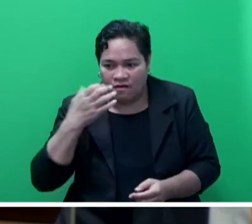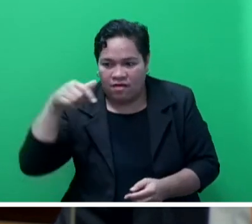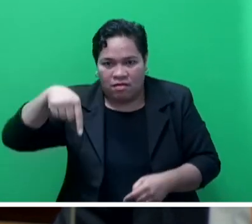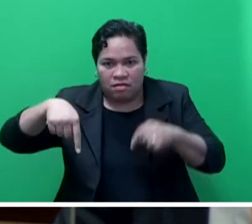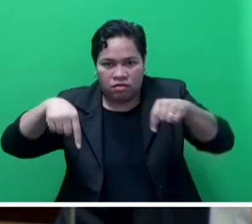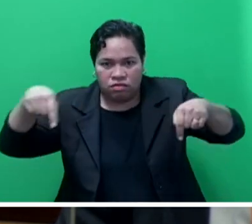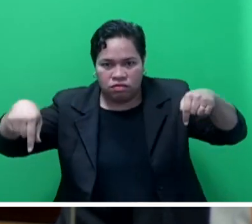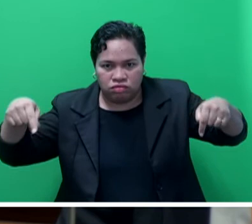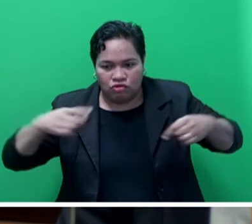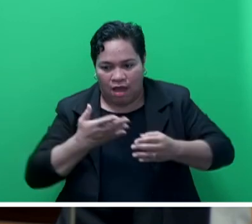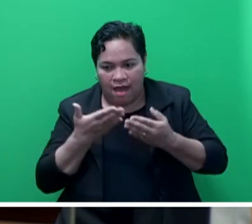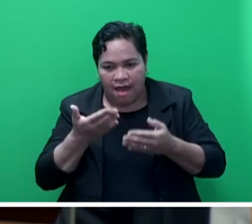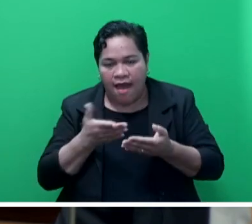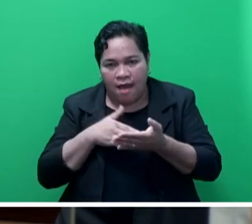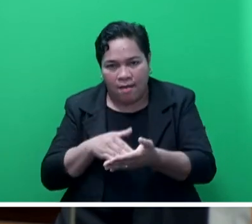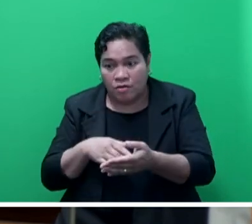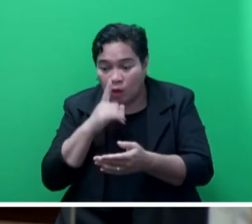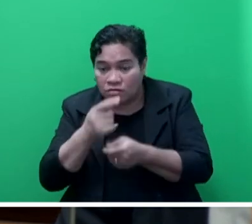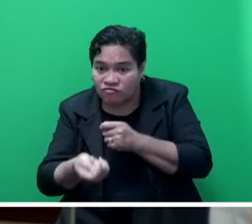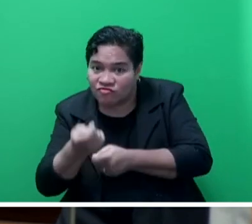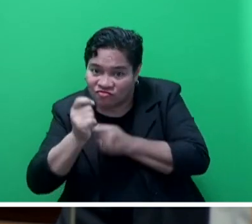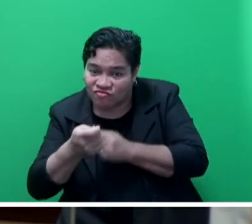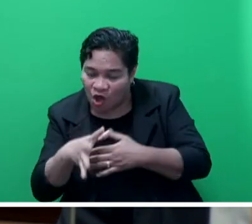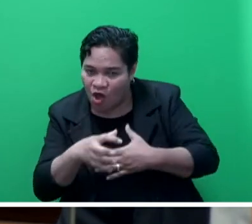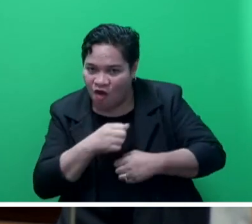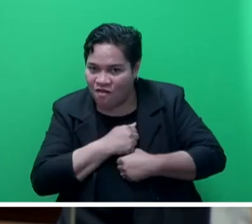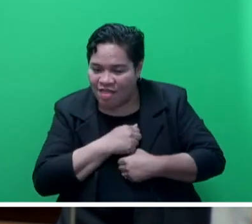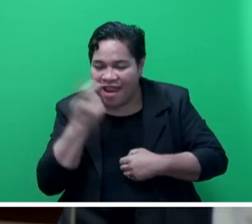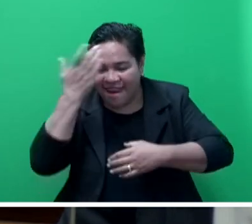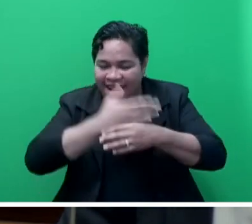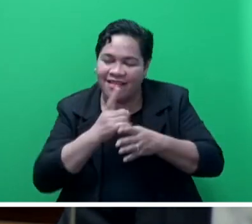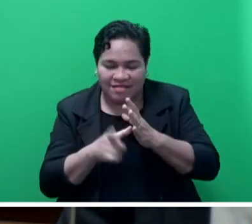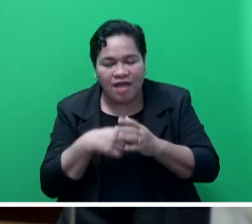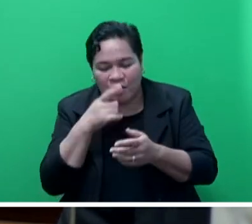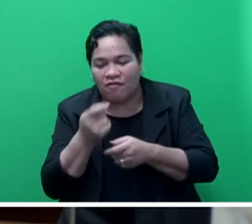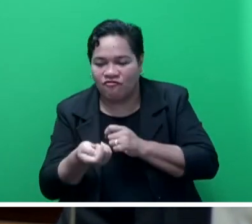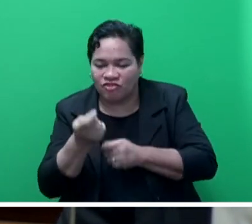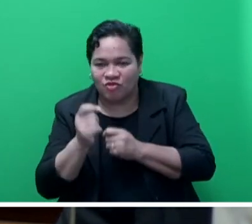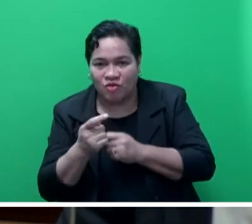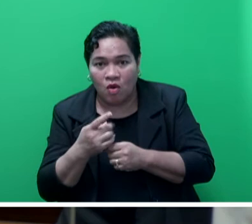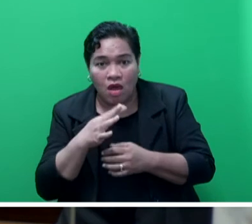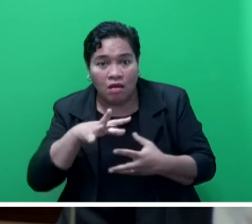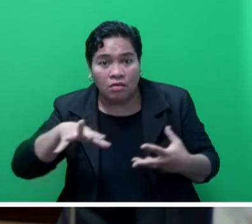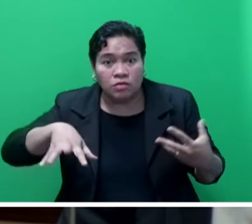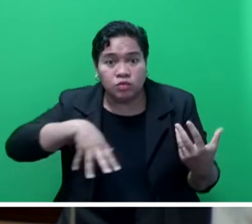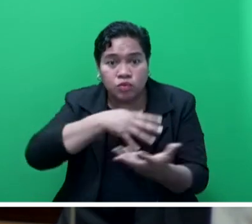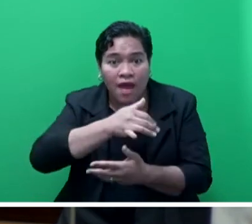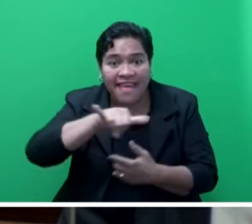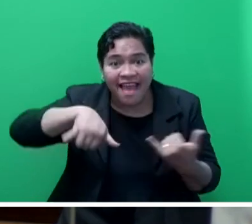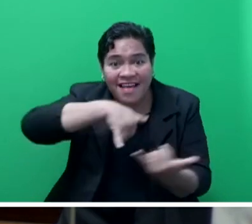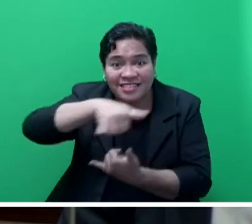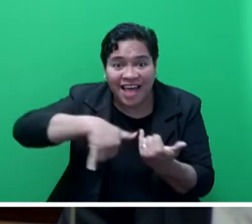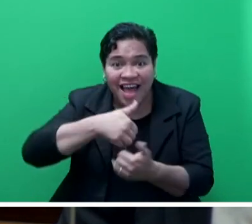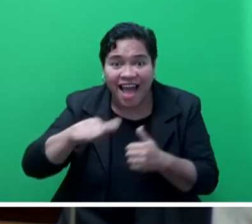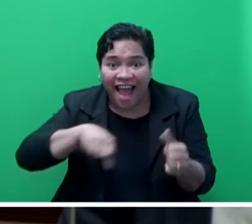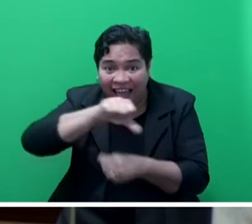are able to go out and fish confidently at night. During the tropical cyclones, Yasser and Anna, we were able to quickly